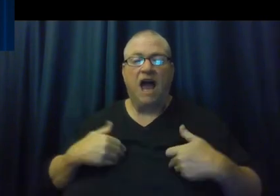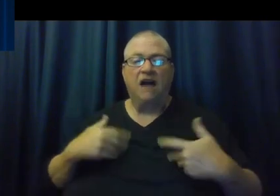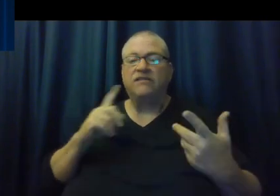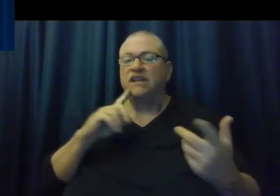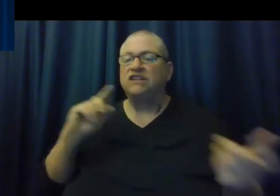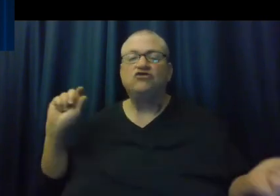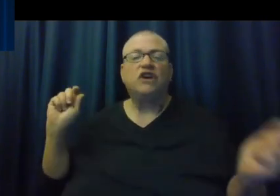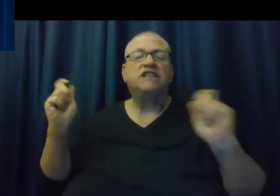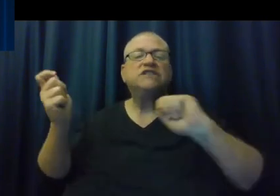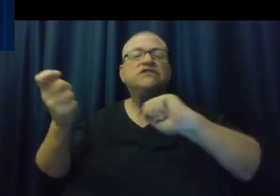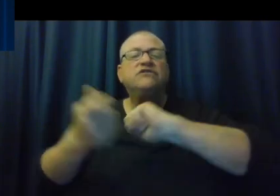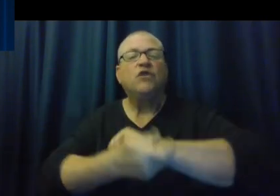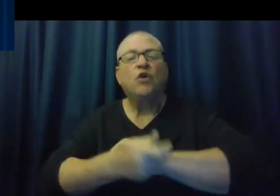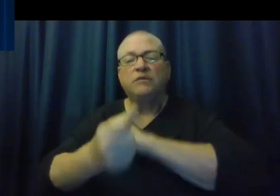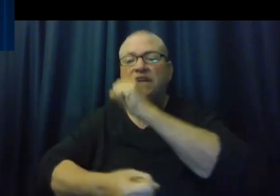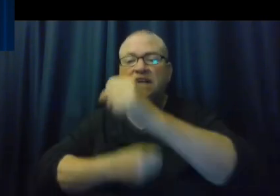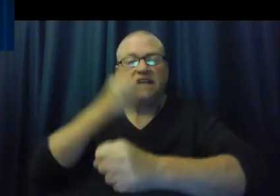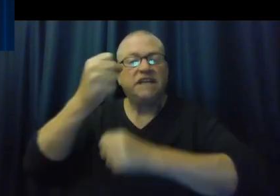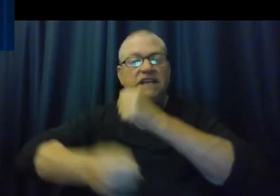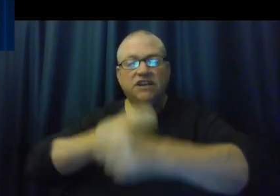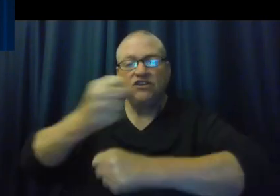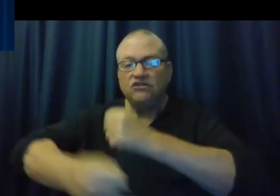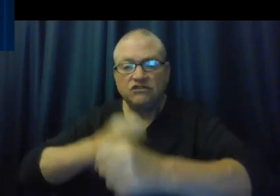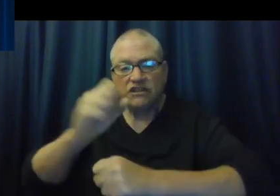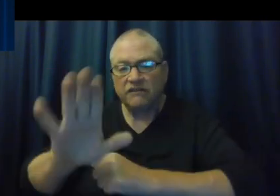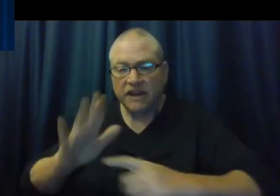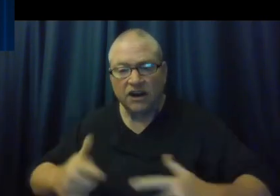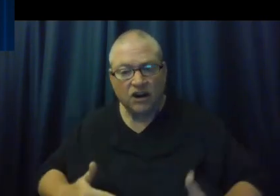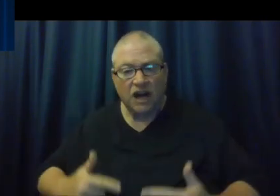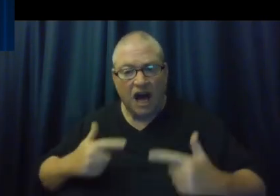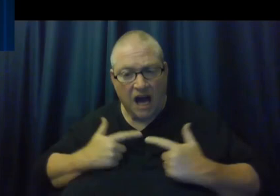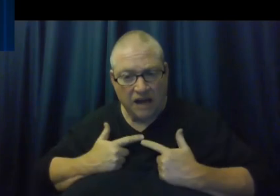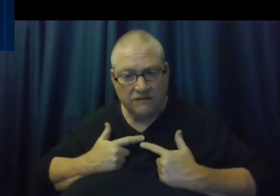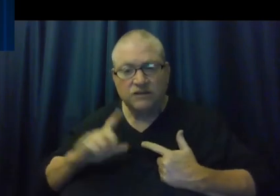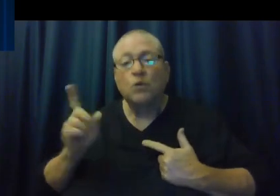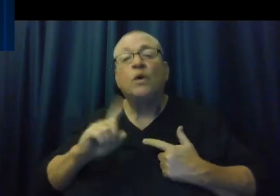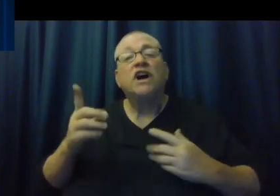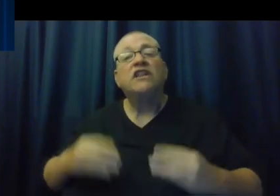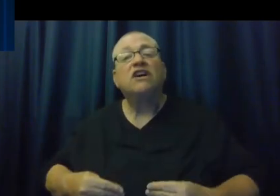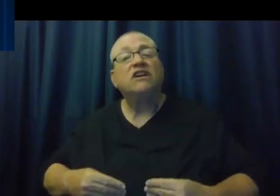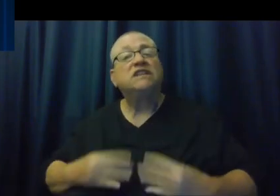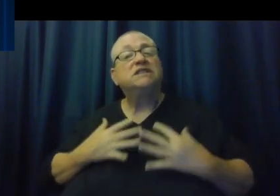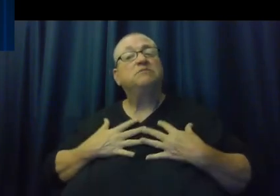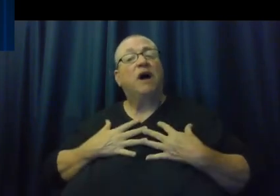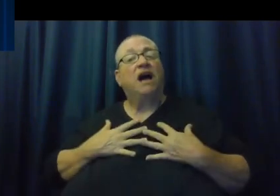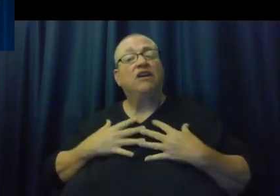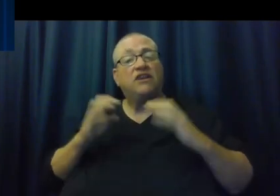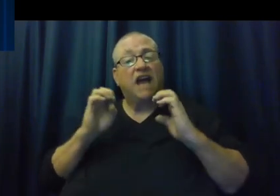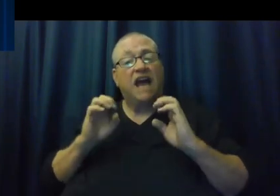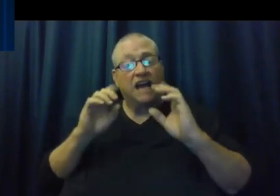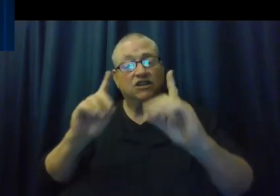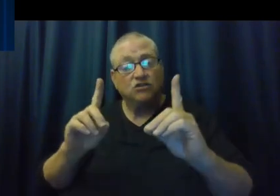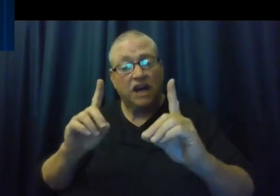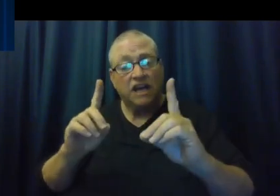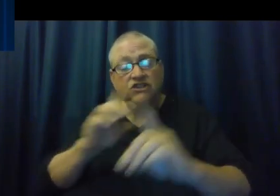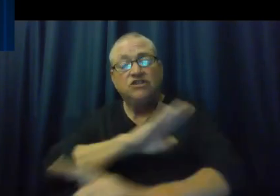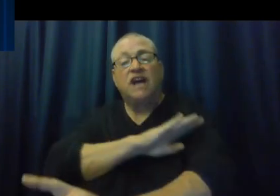A place where they are inspired, educated, and empowered to make a positive difference in the world.